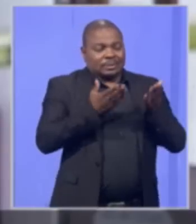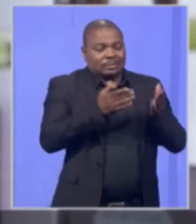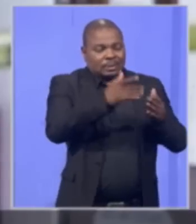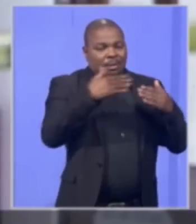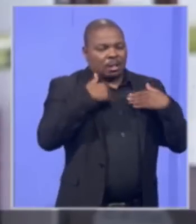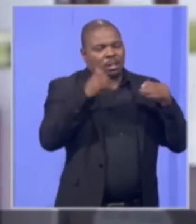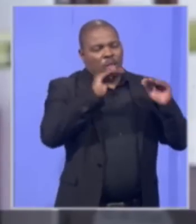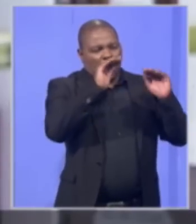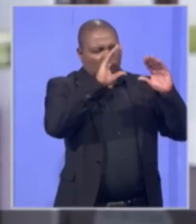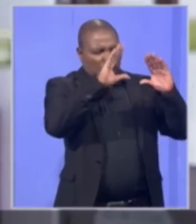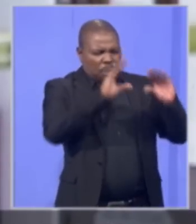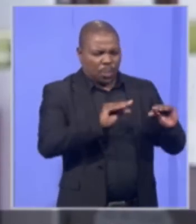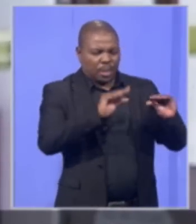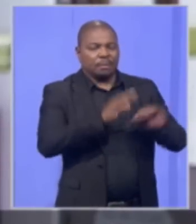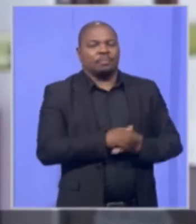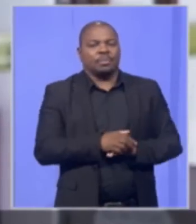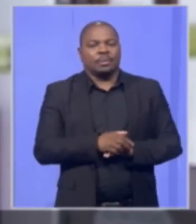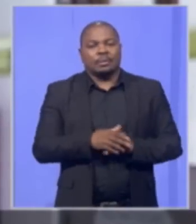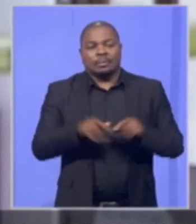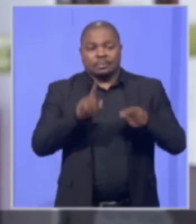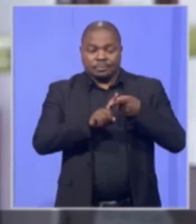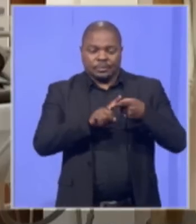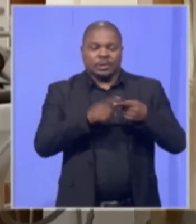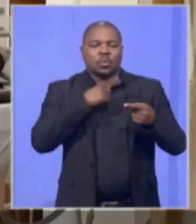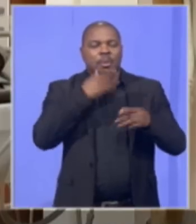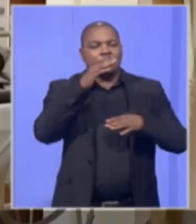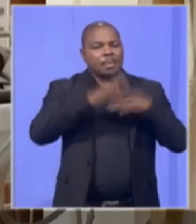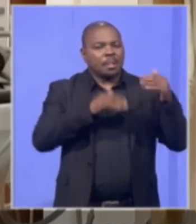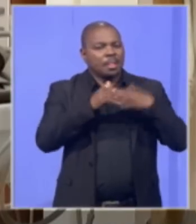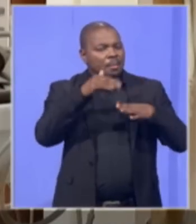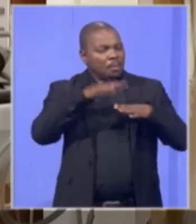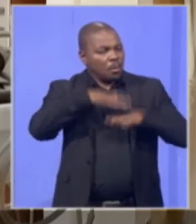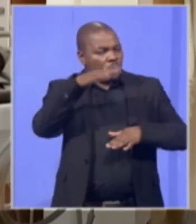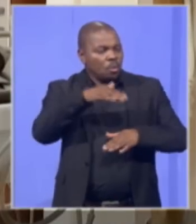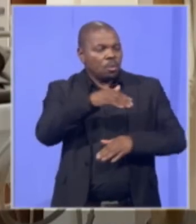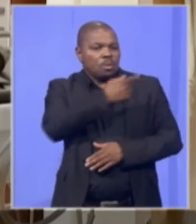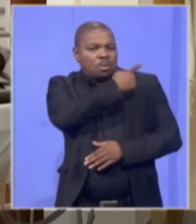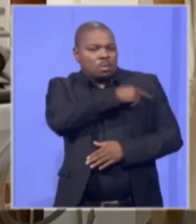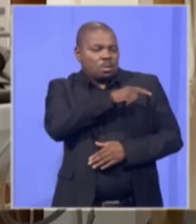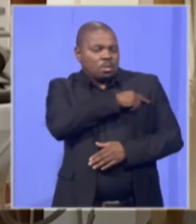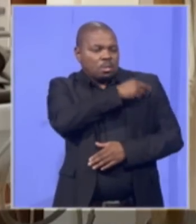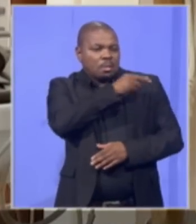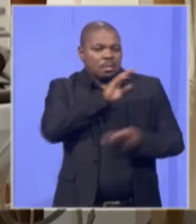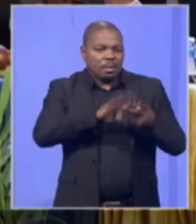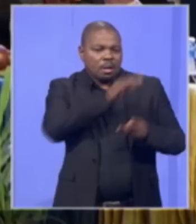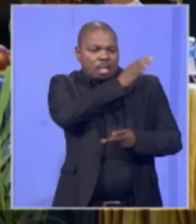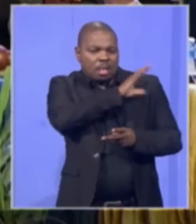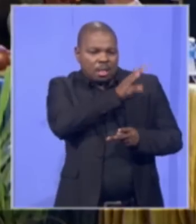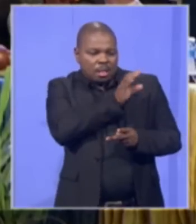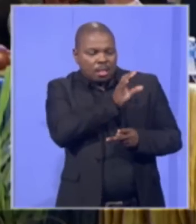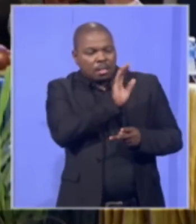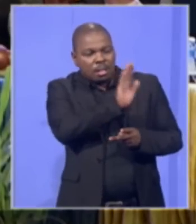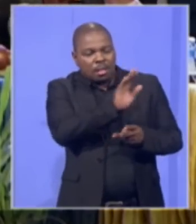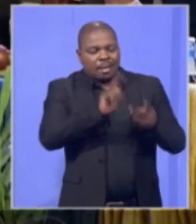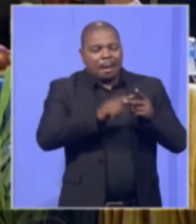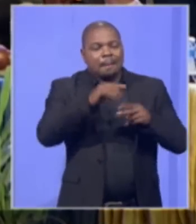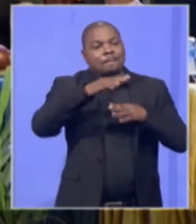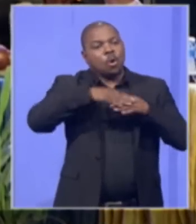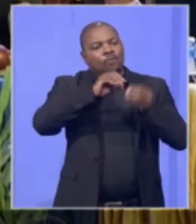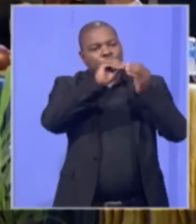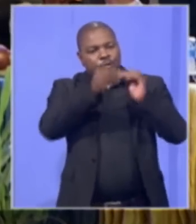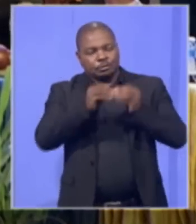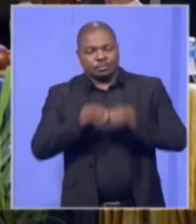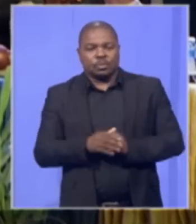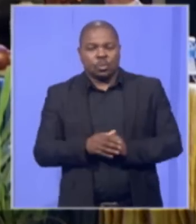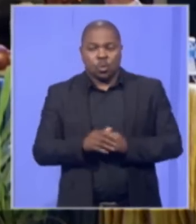kwa profenseng. Seo se akaretsa go agiwa ga maokelo le ditleliniki ga mmogo le go tlhabolola tseo di leng teng. A re go